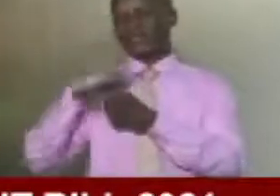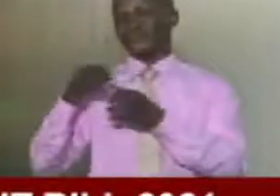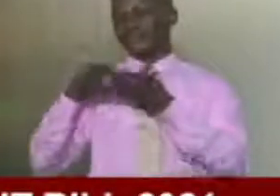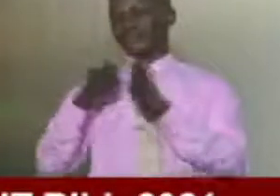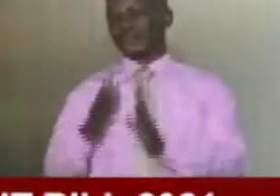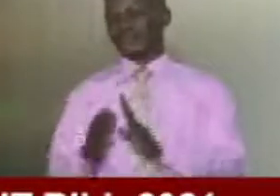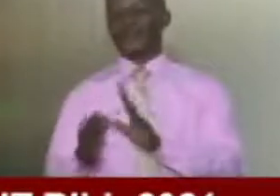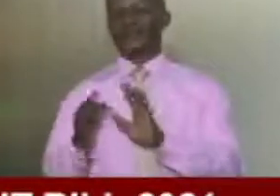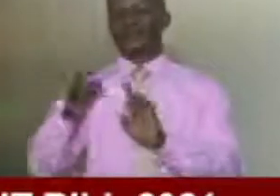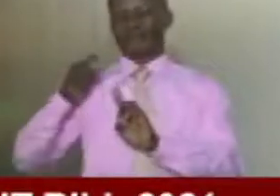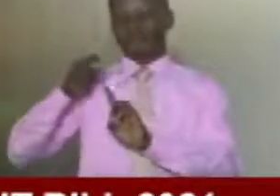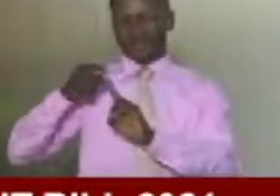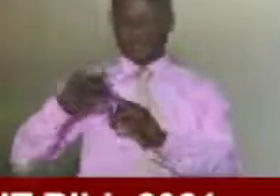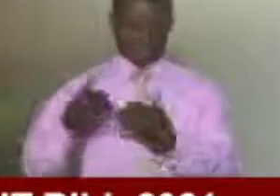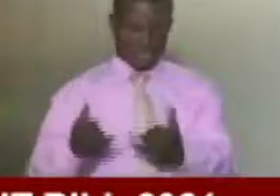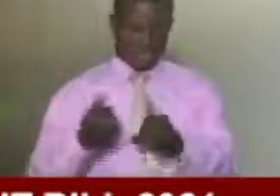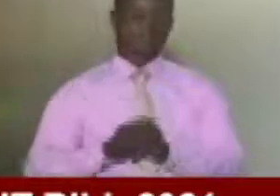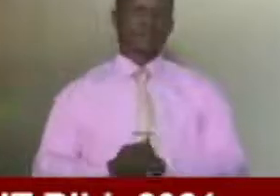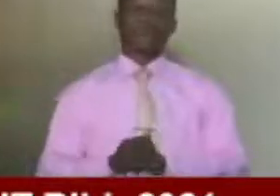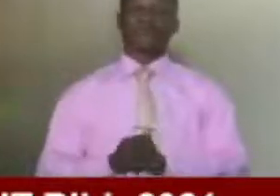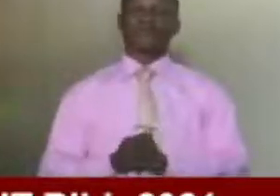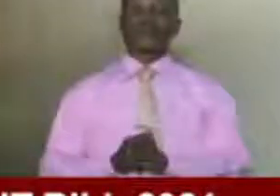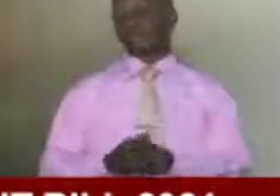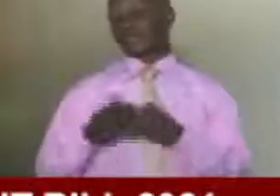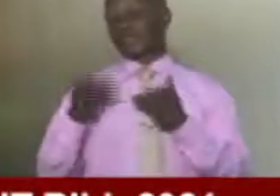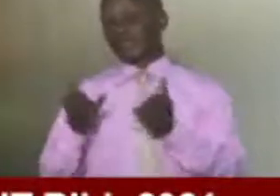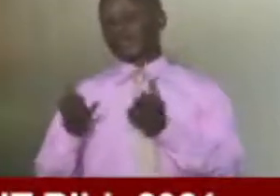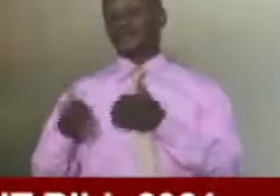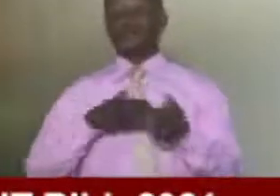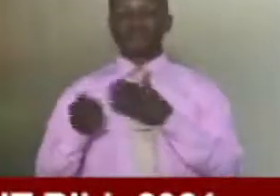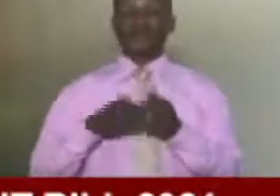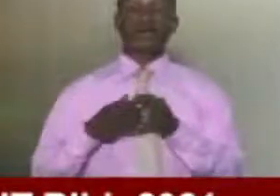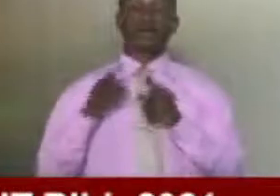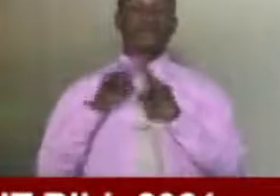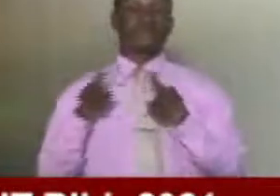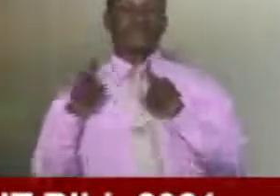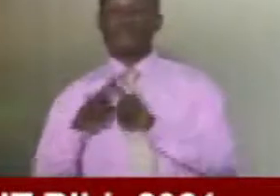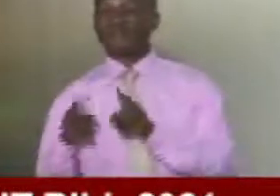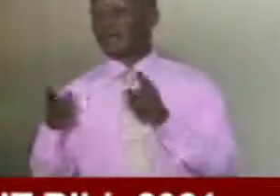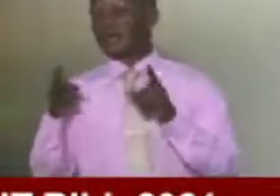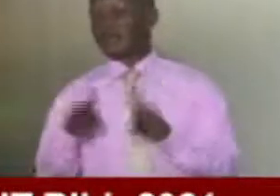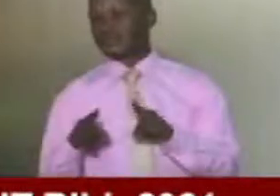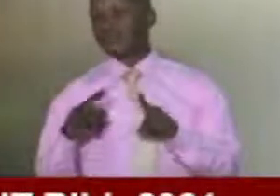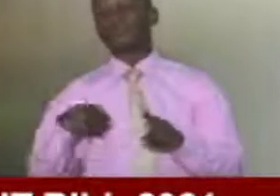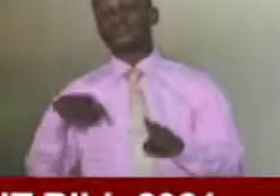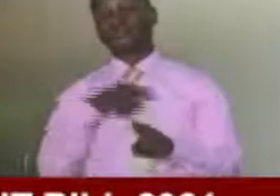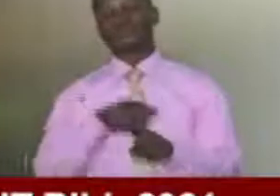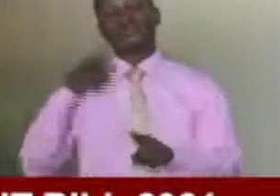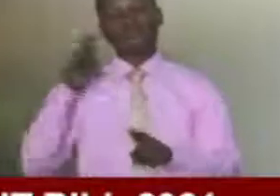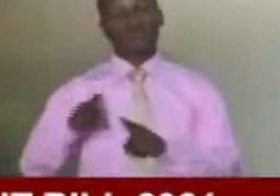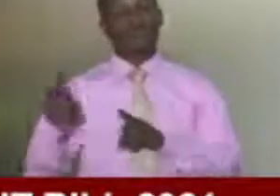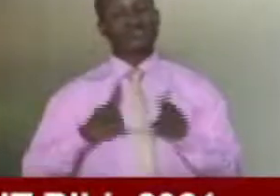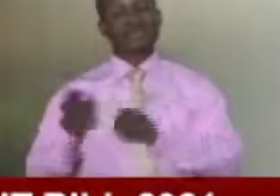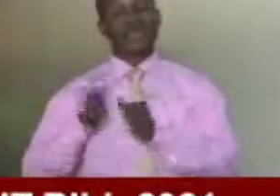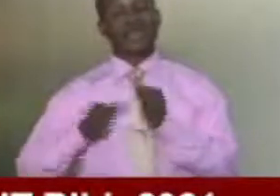until now. And clearly, the bill contains quite a lot of substantive improvements. So we must do